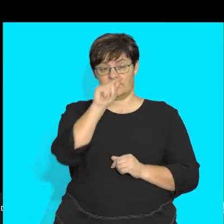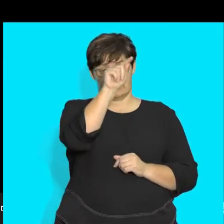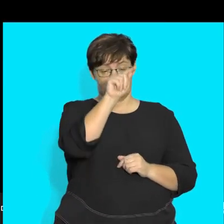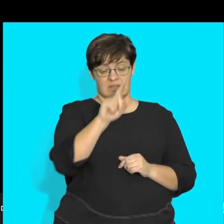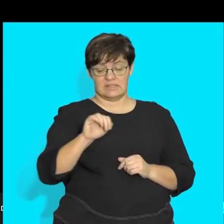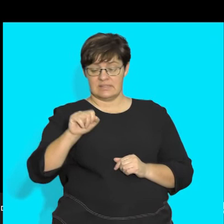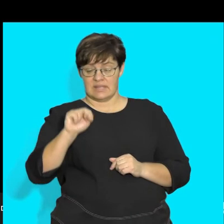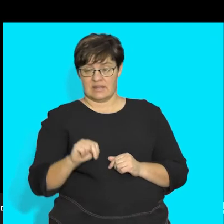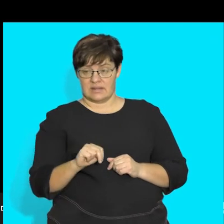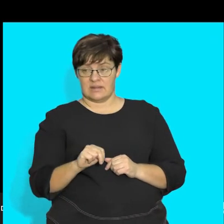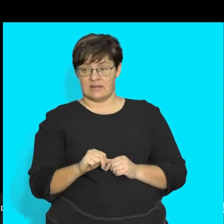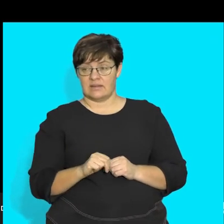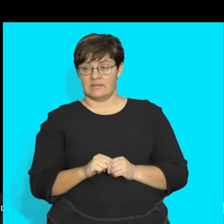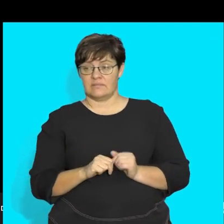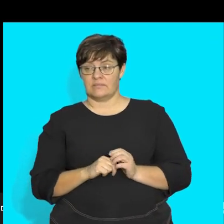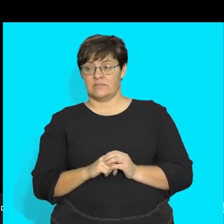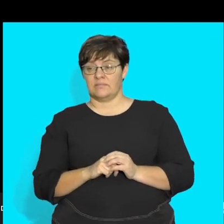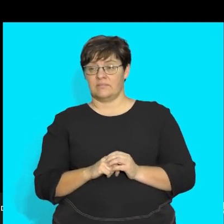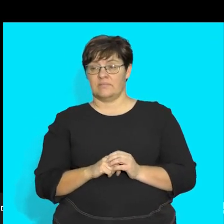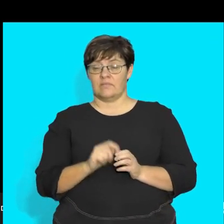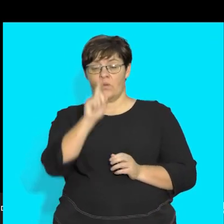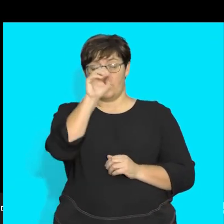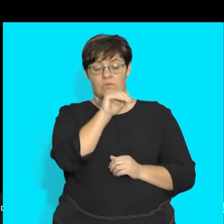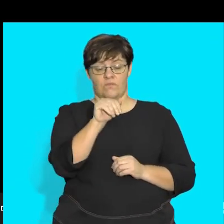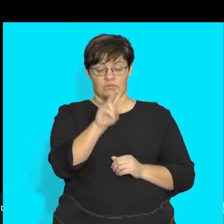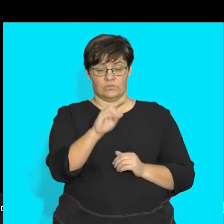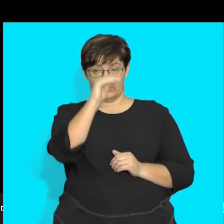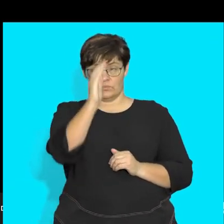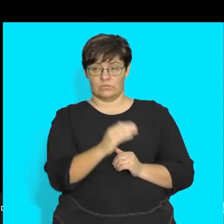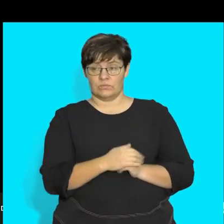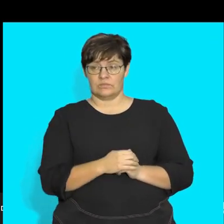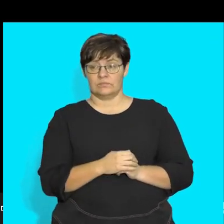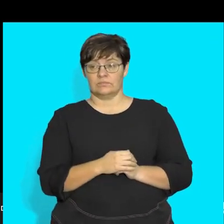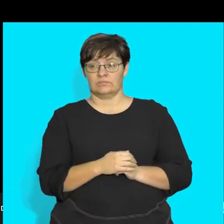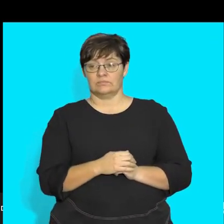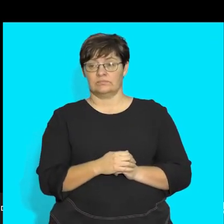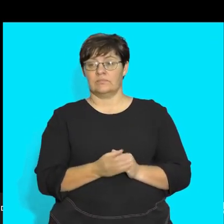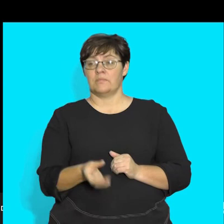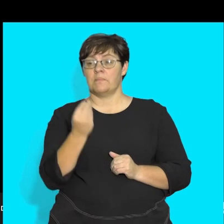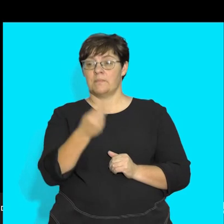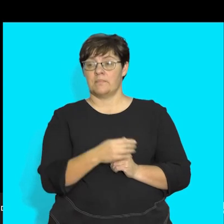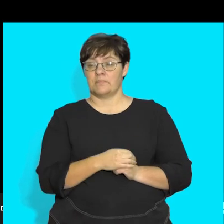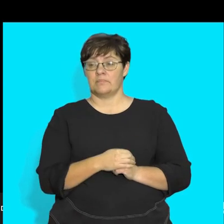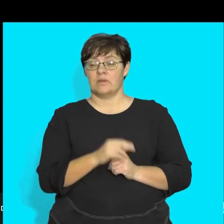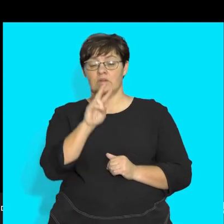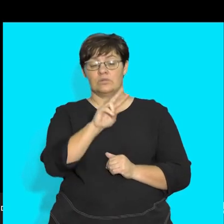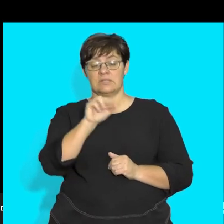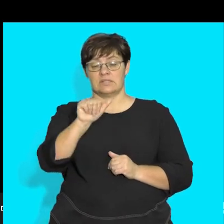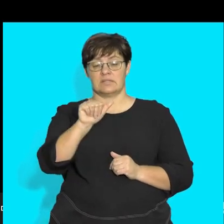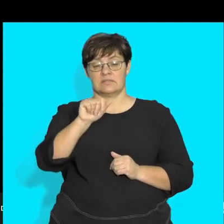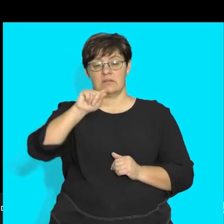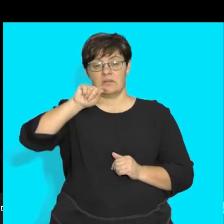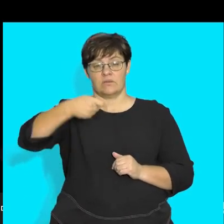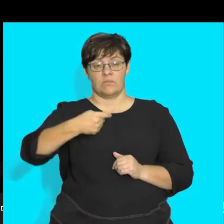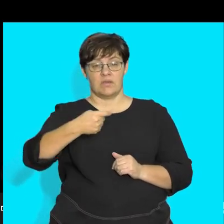If I go shift tan of 1 over 2, what do I get?